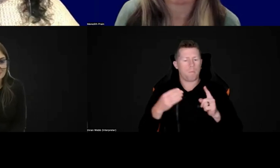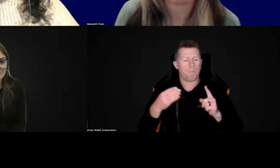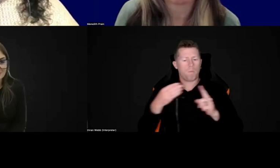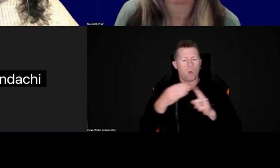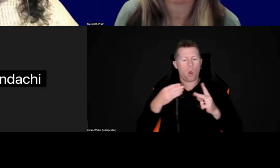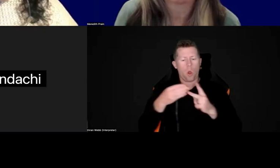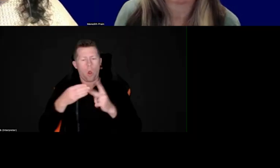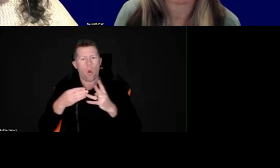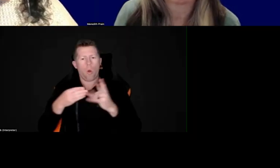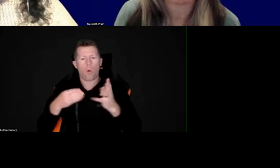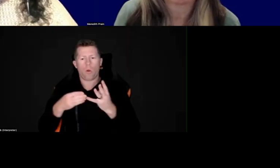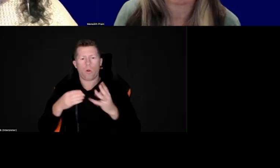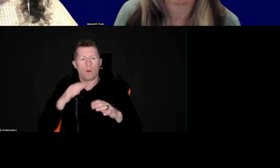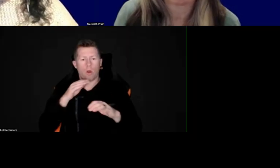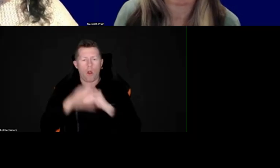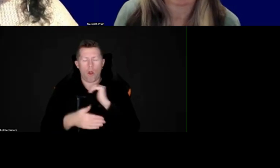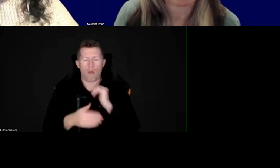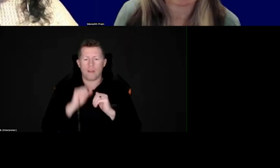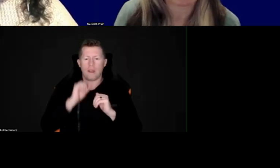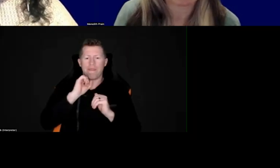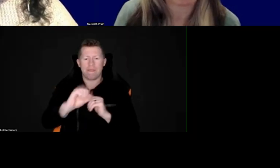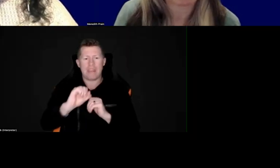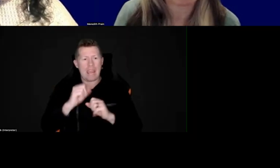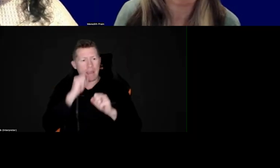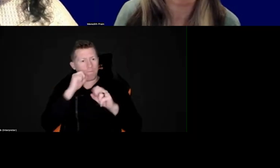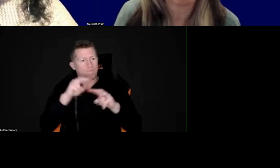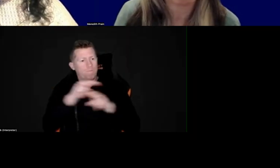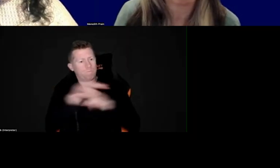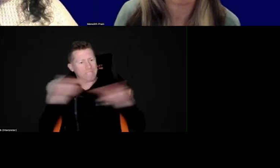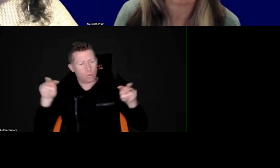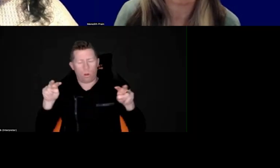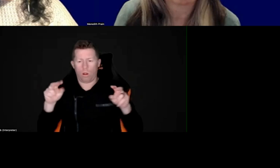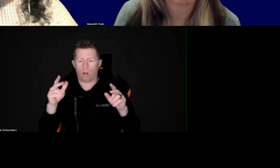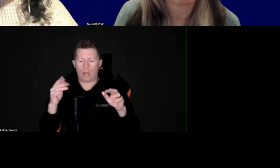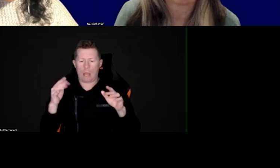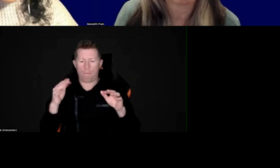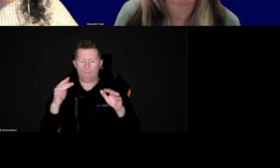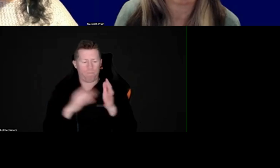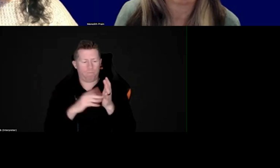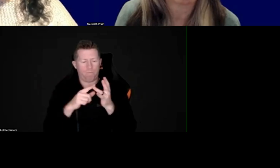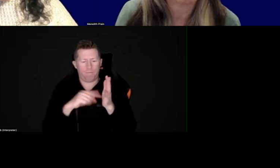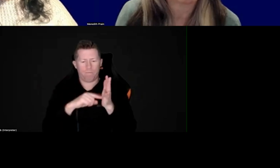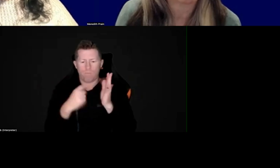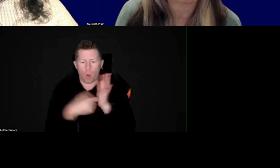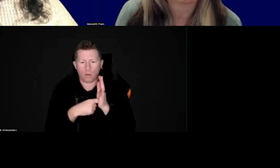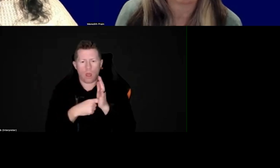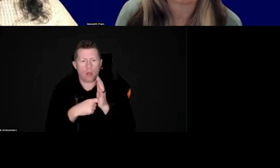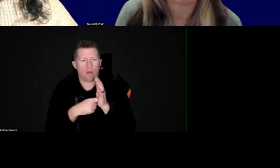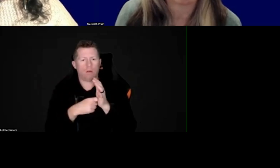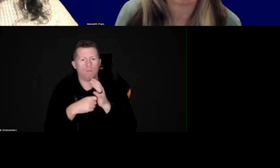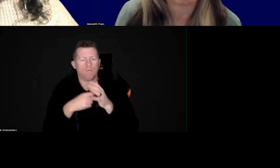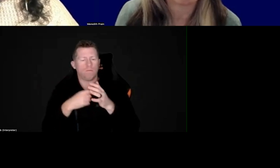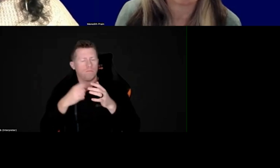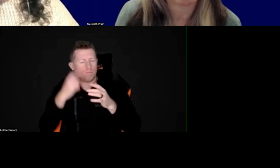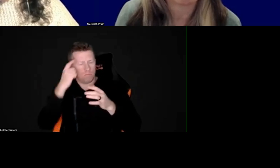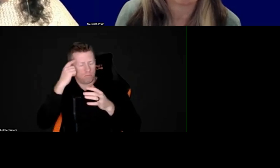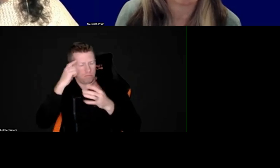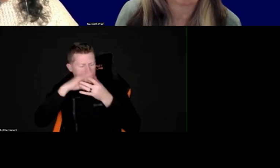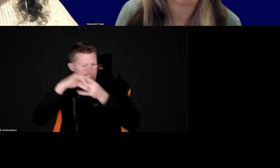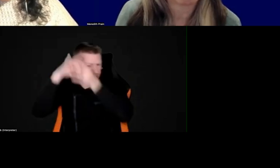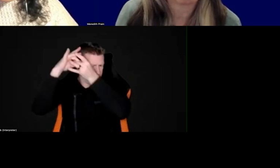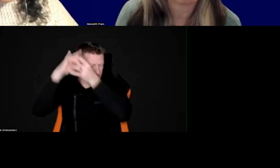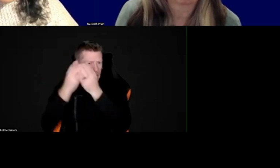improving visual made a visual, um, visual, uh, motor coordination, um, extend